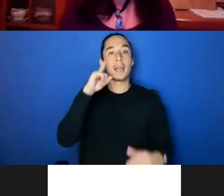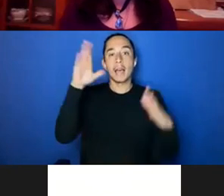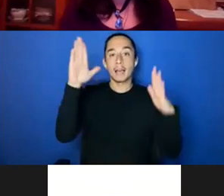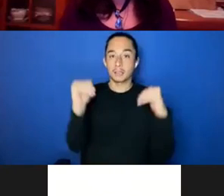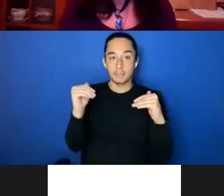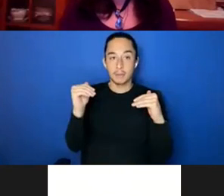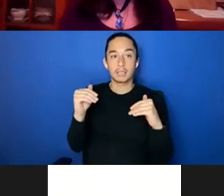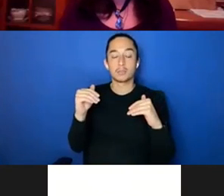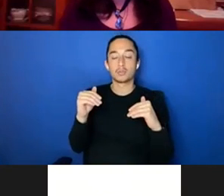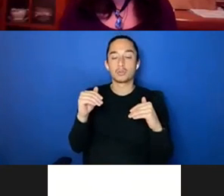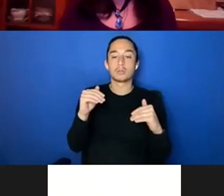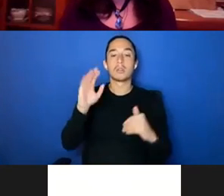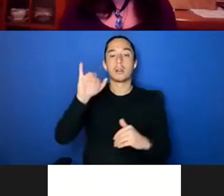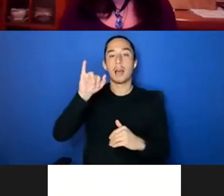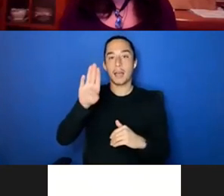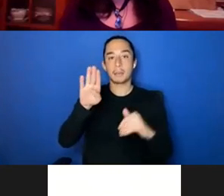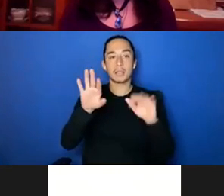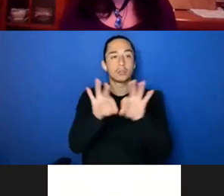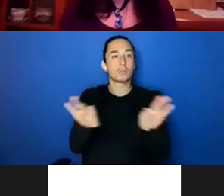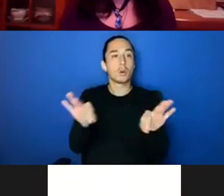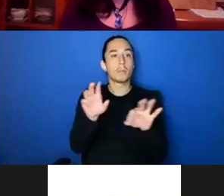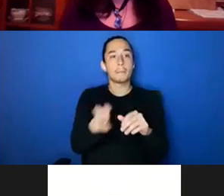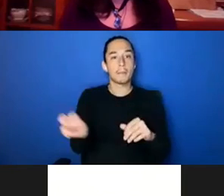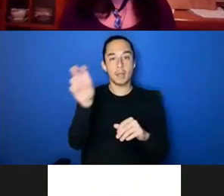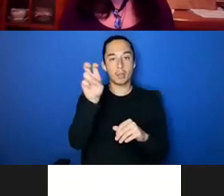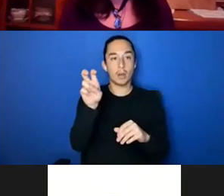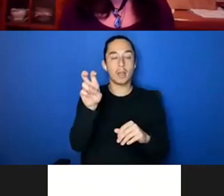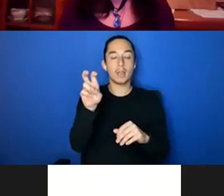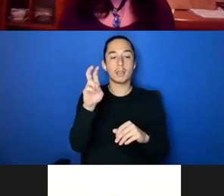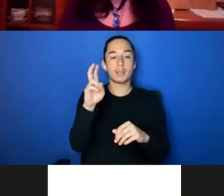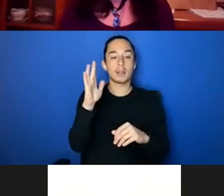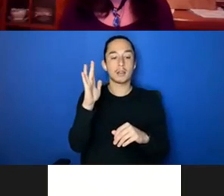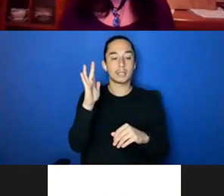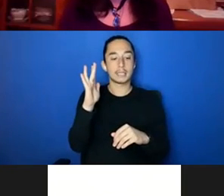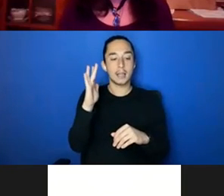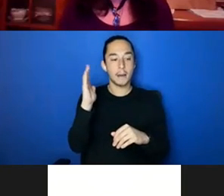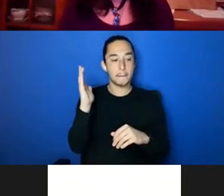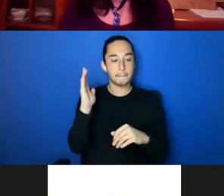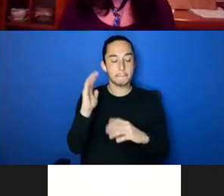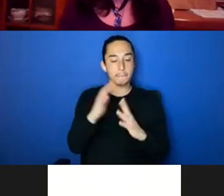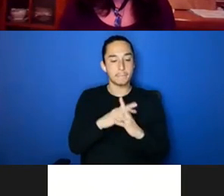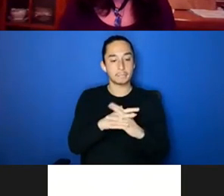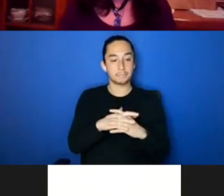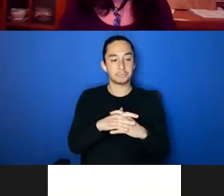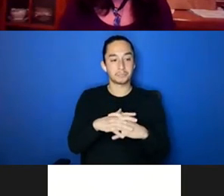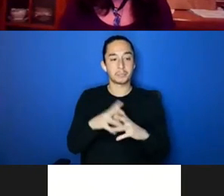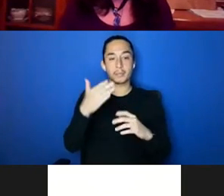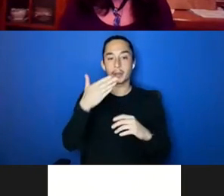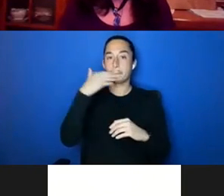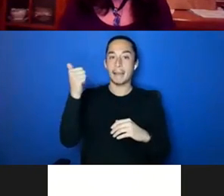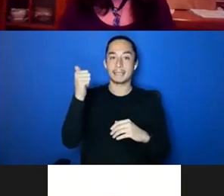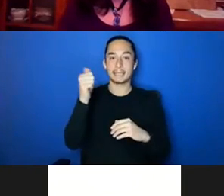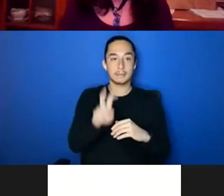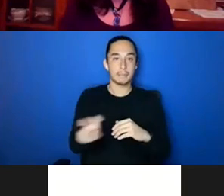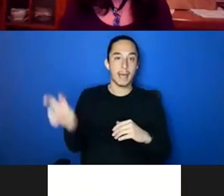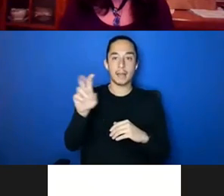expectation that the IB diploma pathway is the best pathway